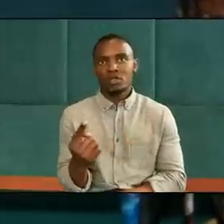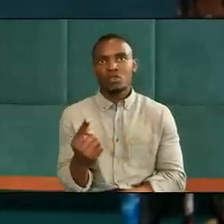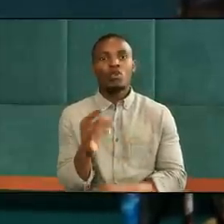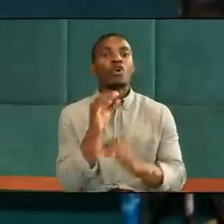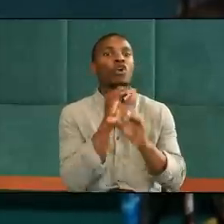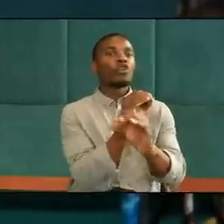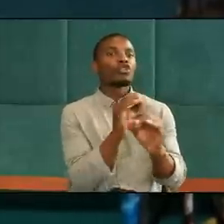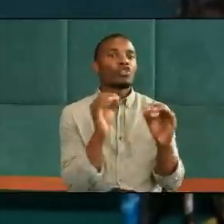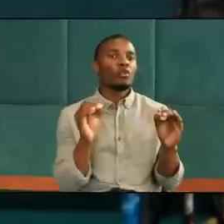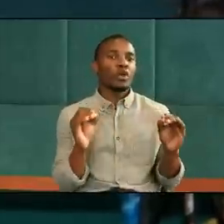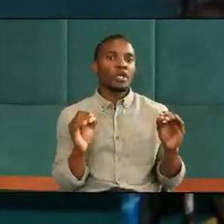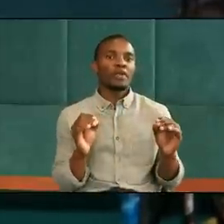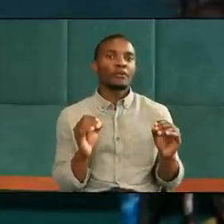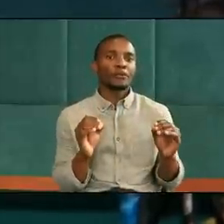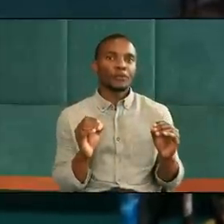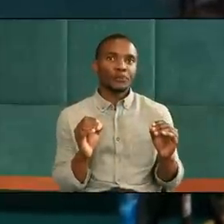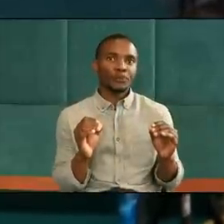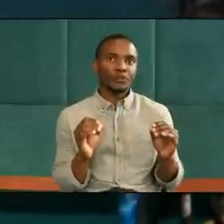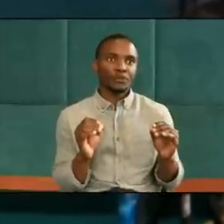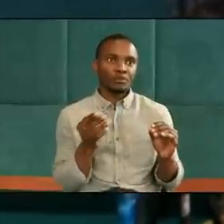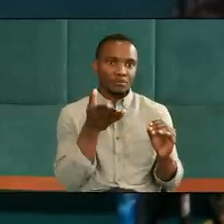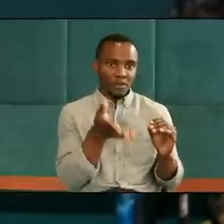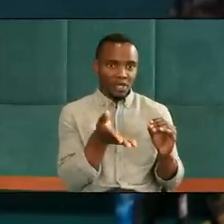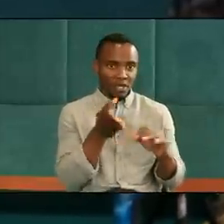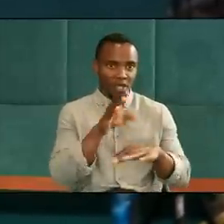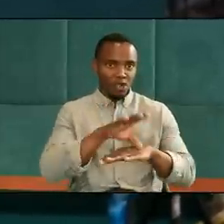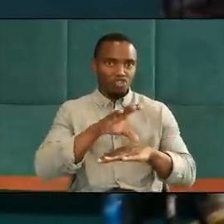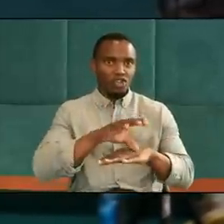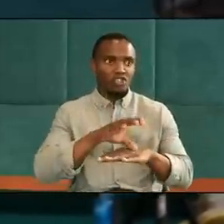none of us in this church